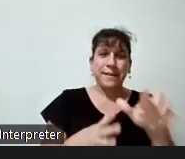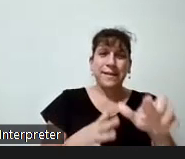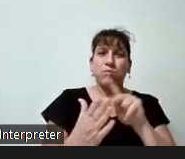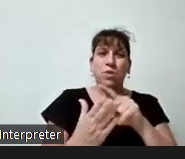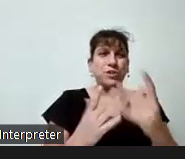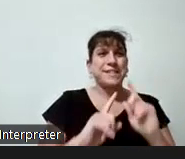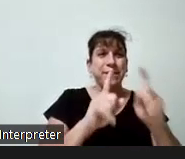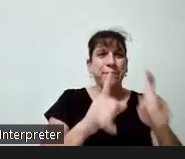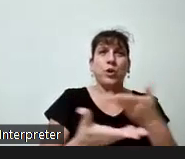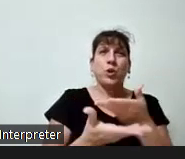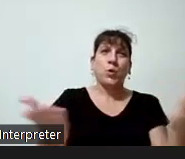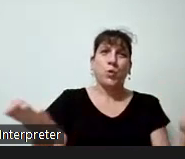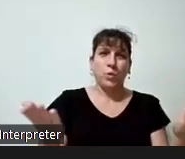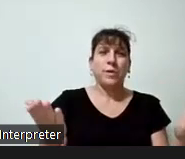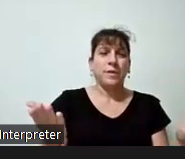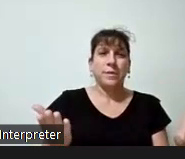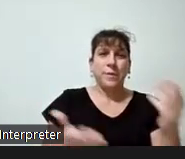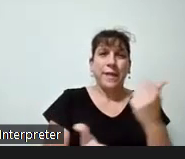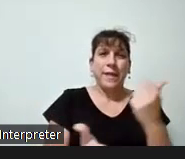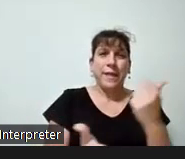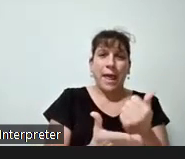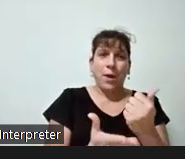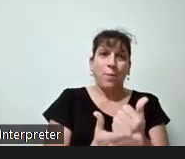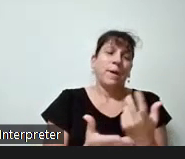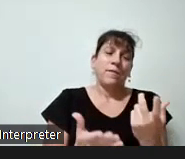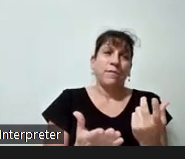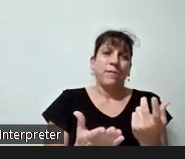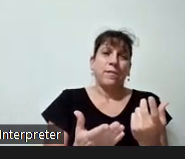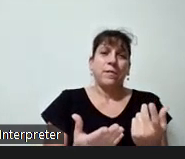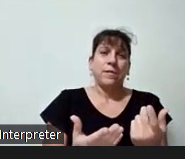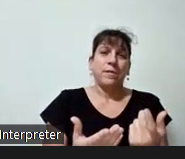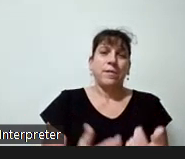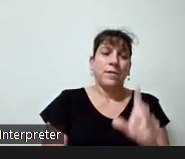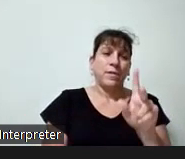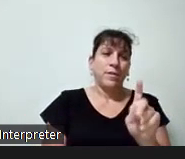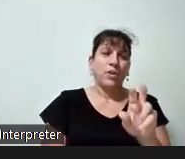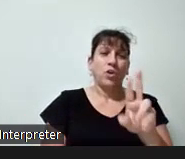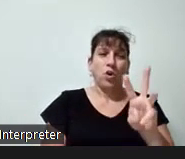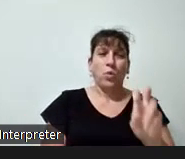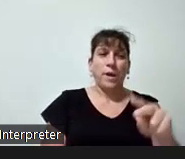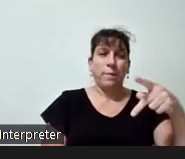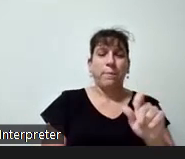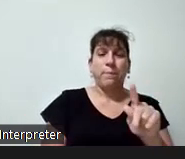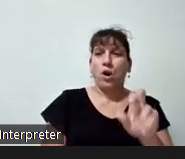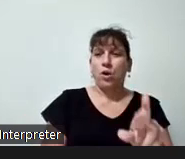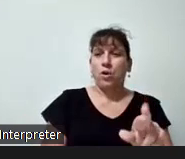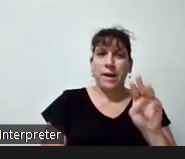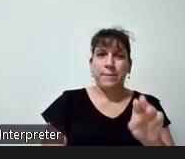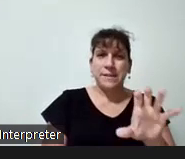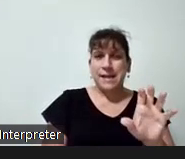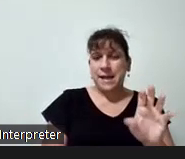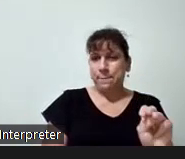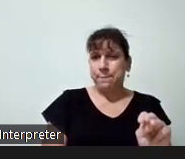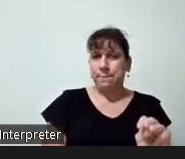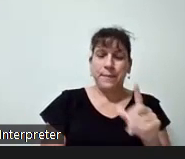delivering it to you with the help of Grimm & Parker and MCN Build. Thank you. Next, we